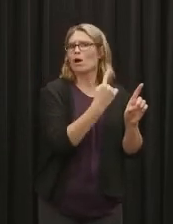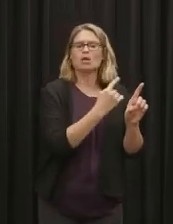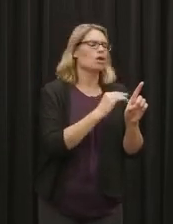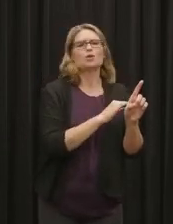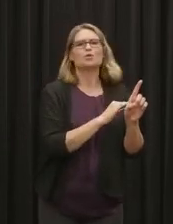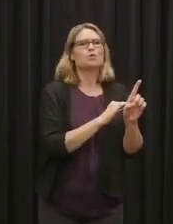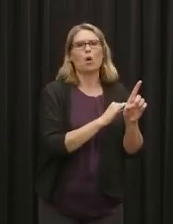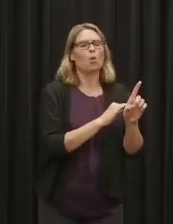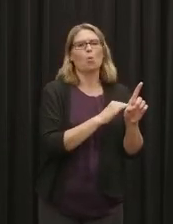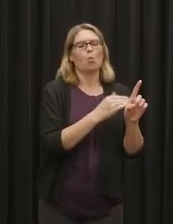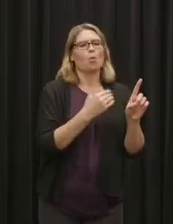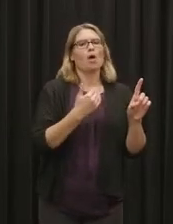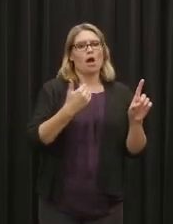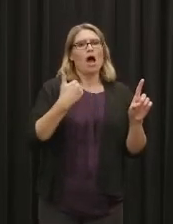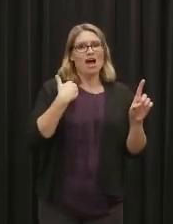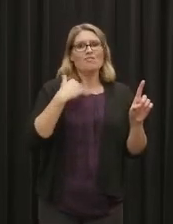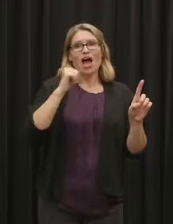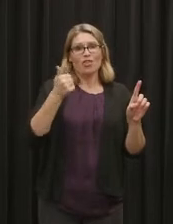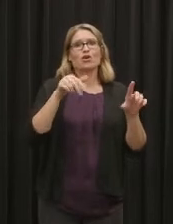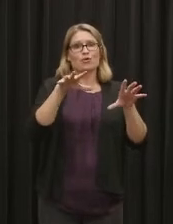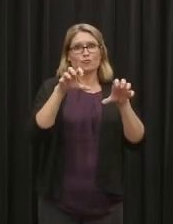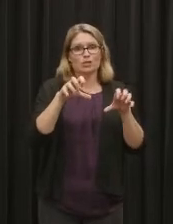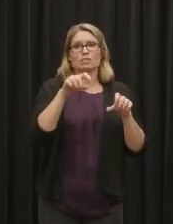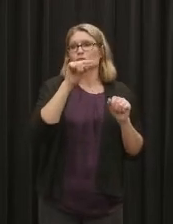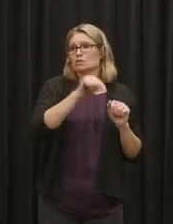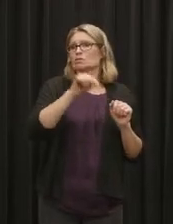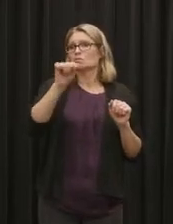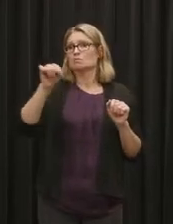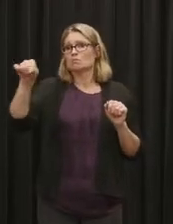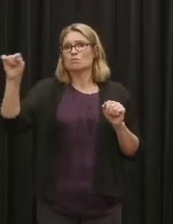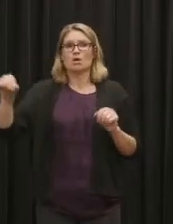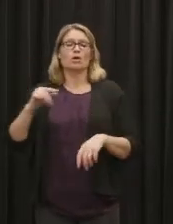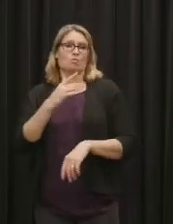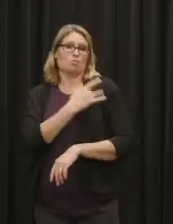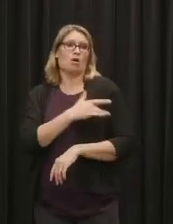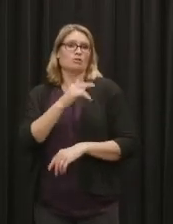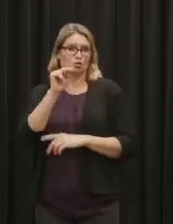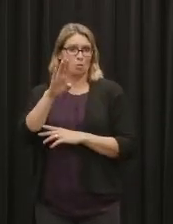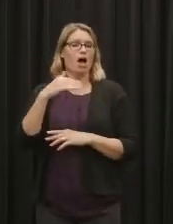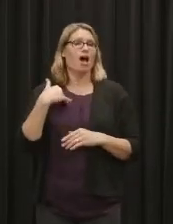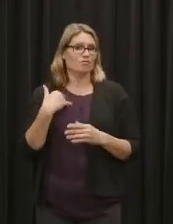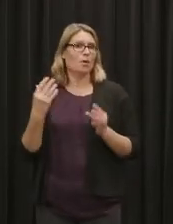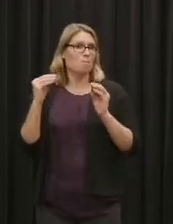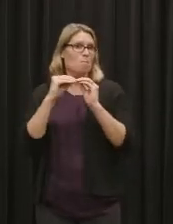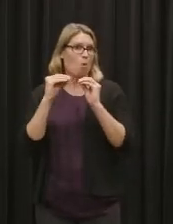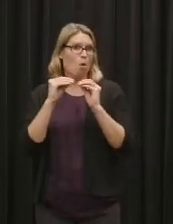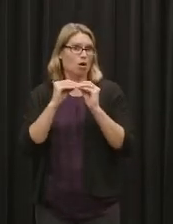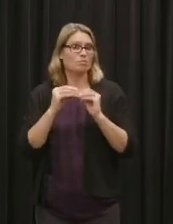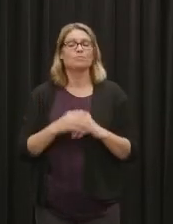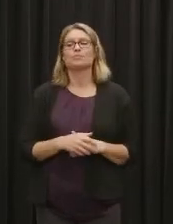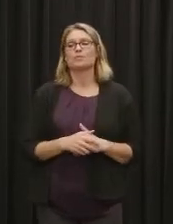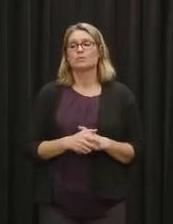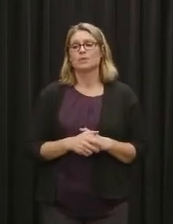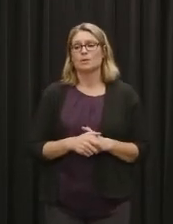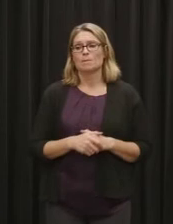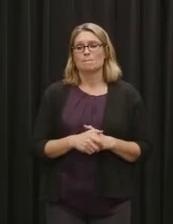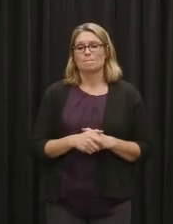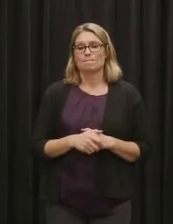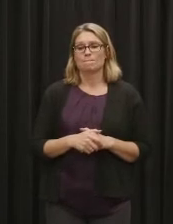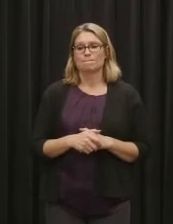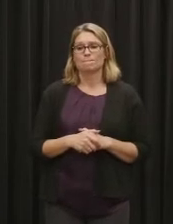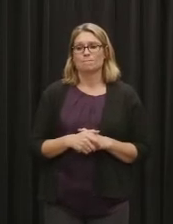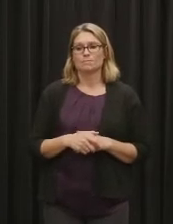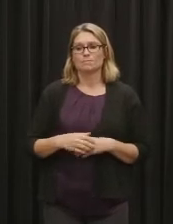There is an inventory of freezers within the province, and as well,